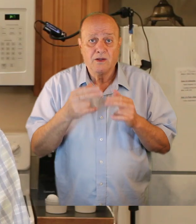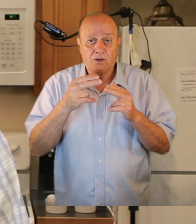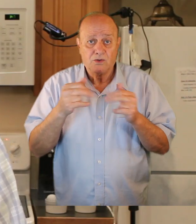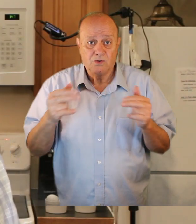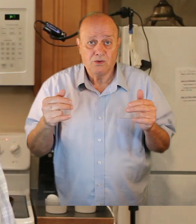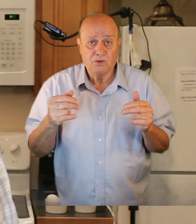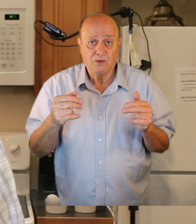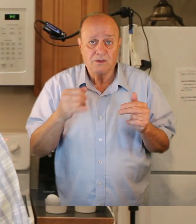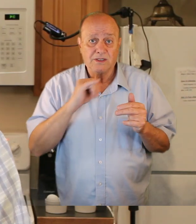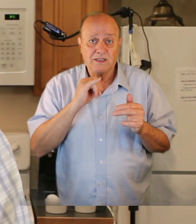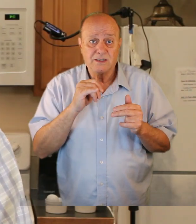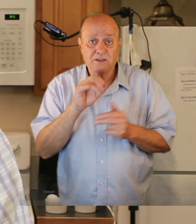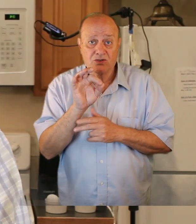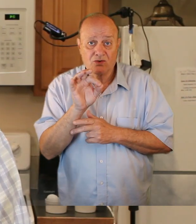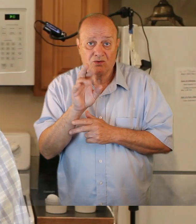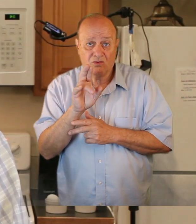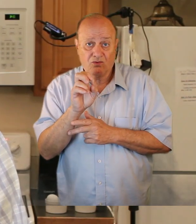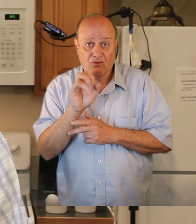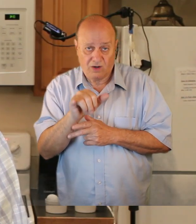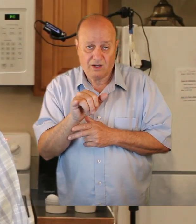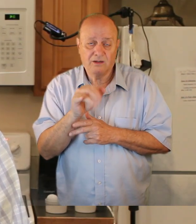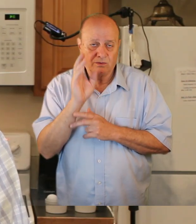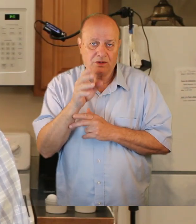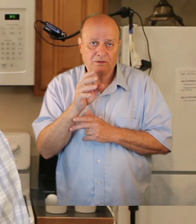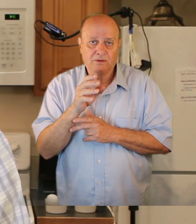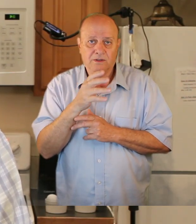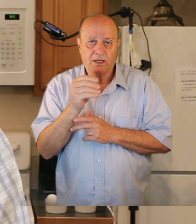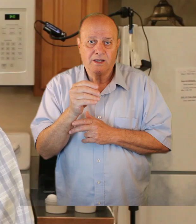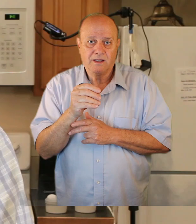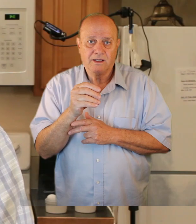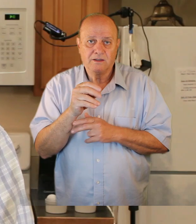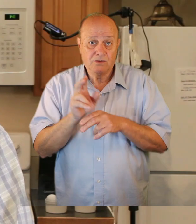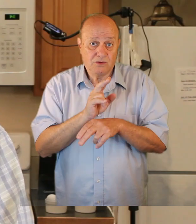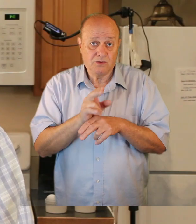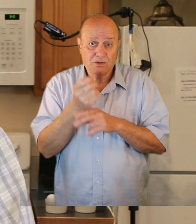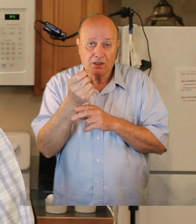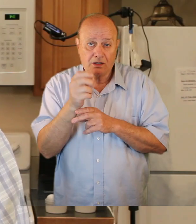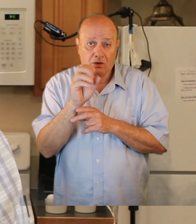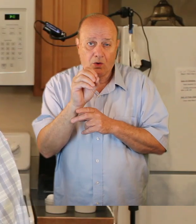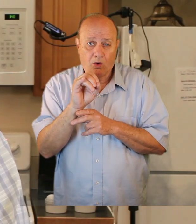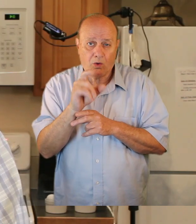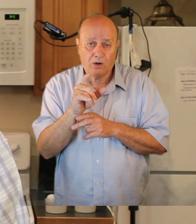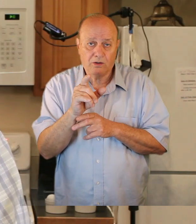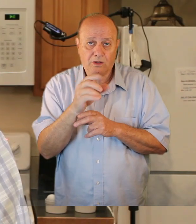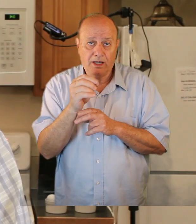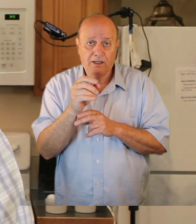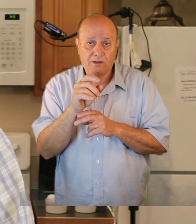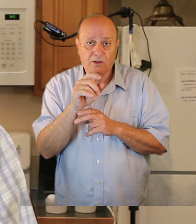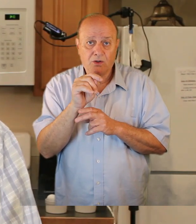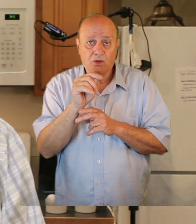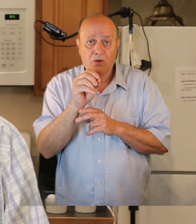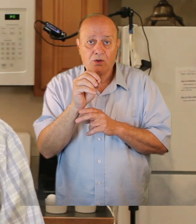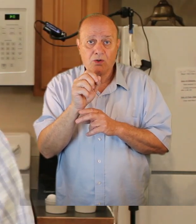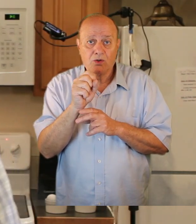Now, the noodle dish is a fried noodle dish, so I'll be using a little bit of oil and then actually toasting the spice